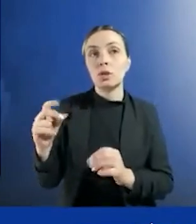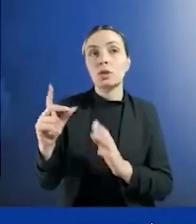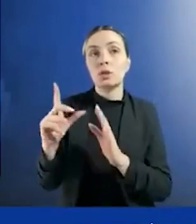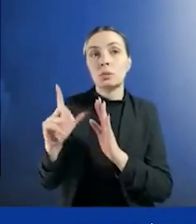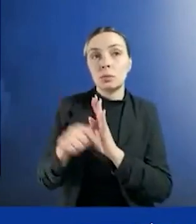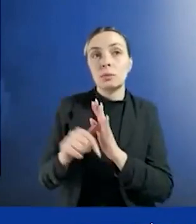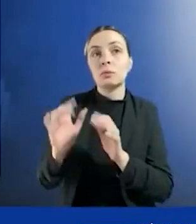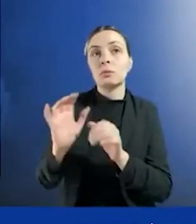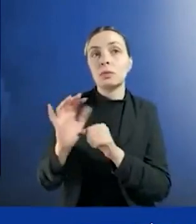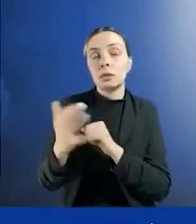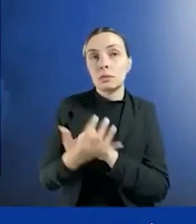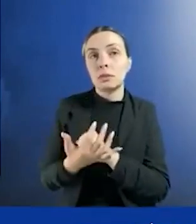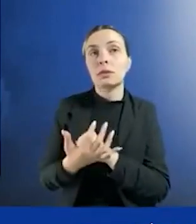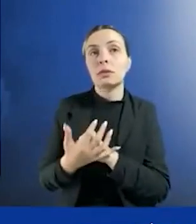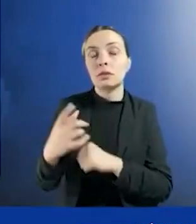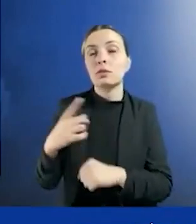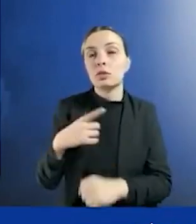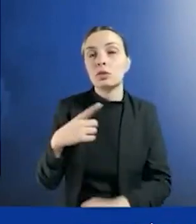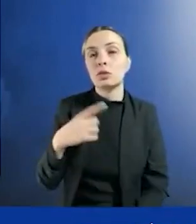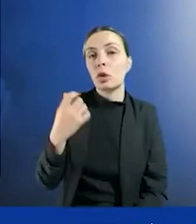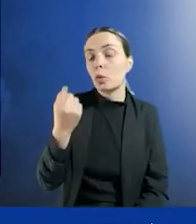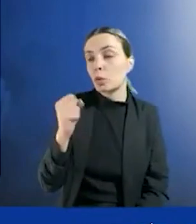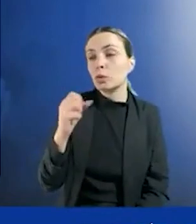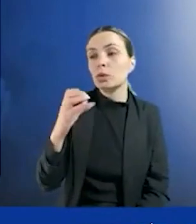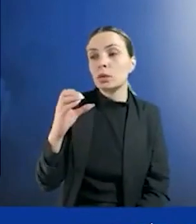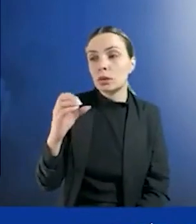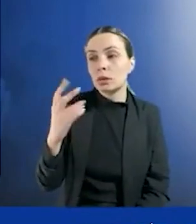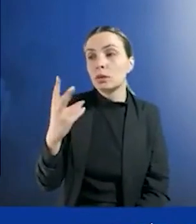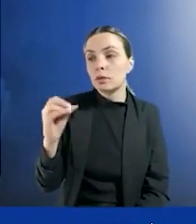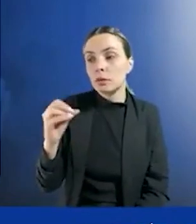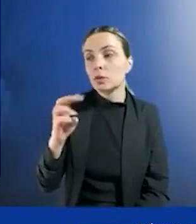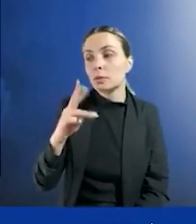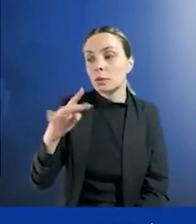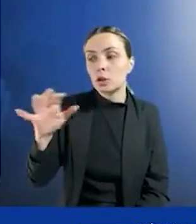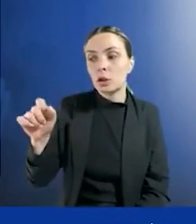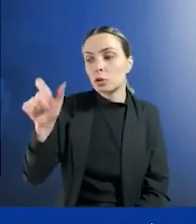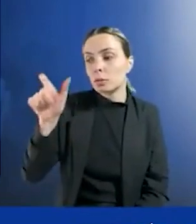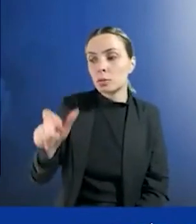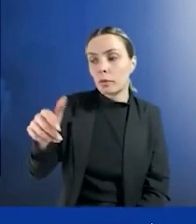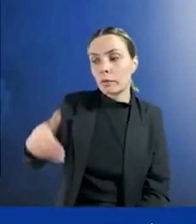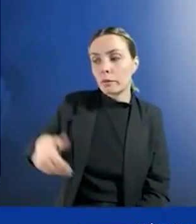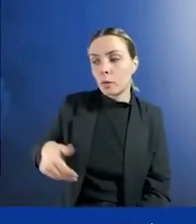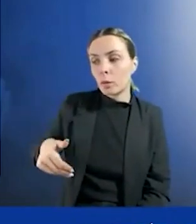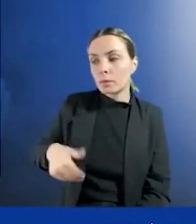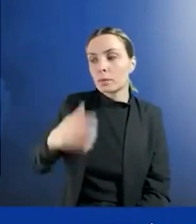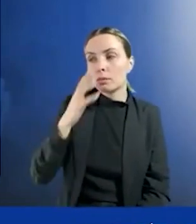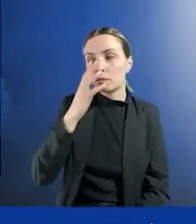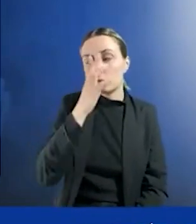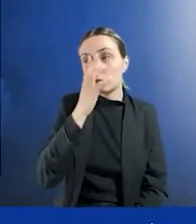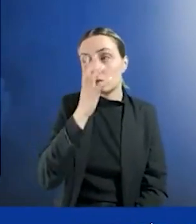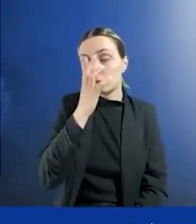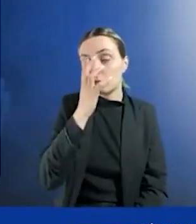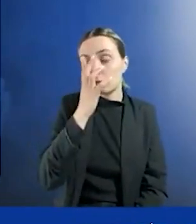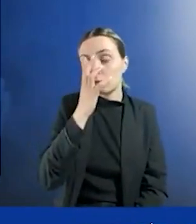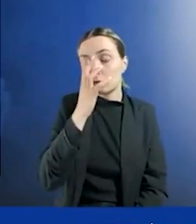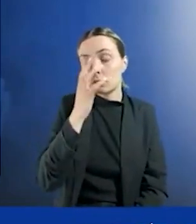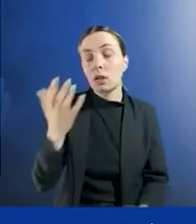At present, unfortunately, 1,200 million people are hungry. Why? Because of the